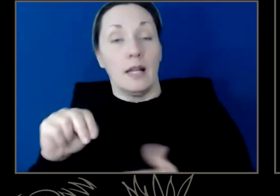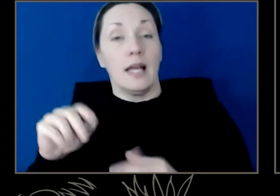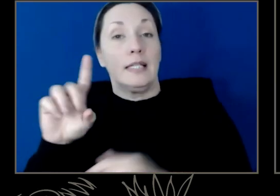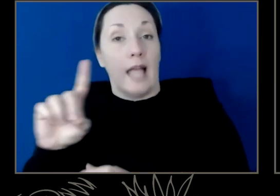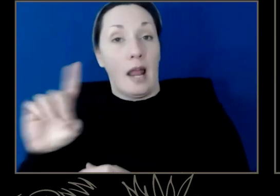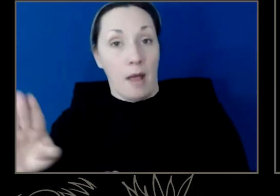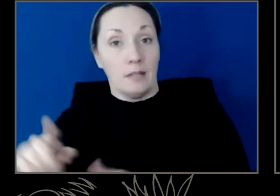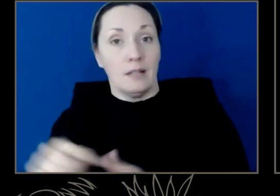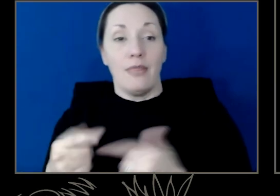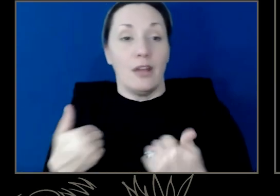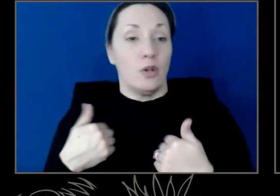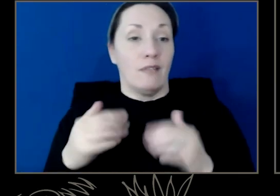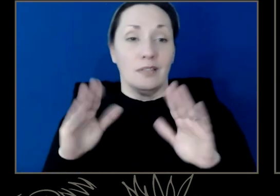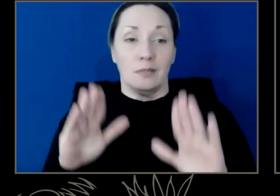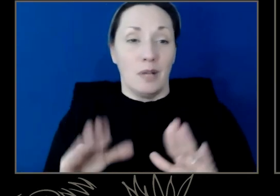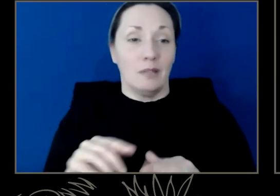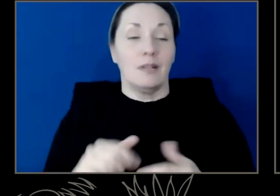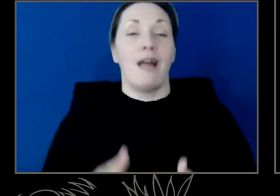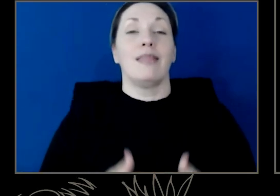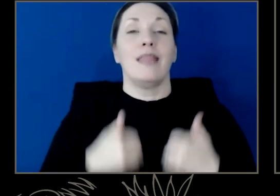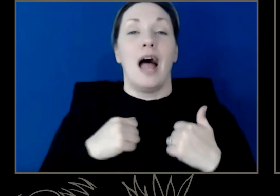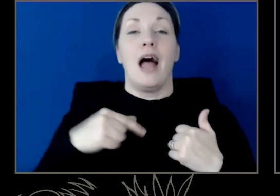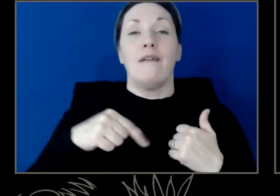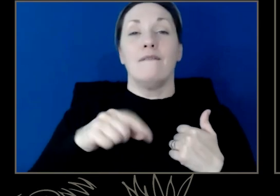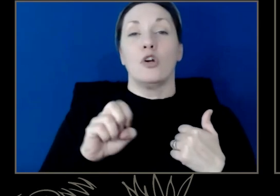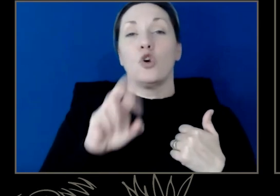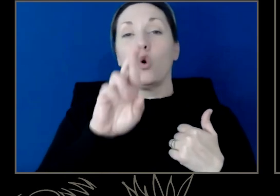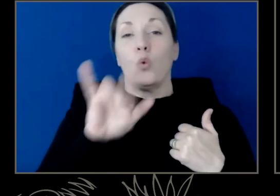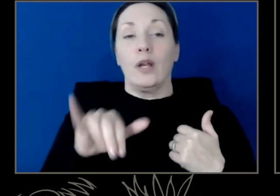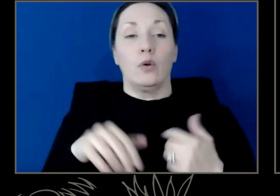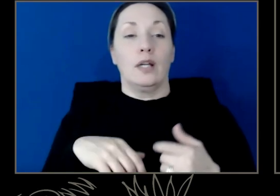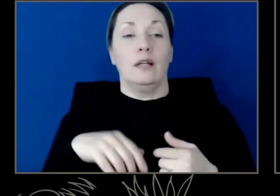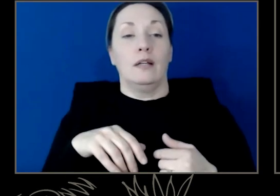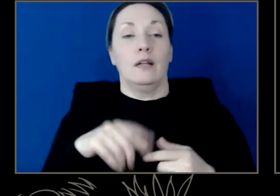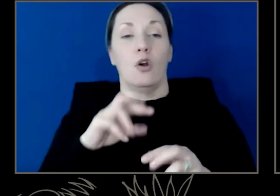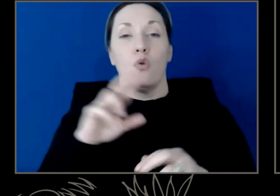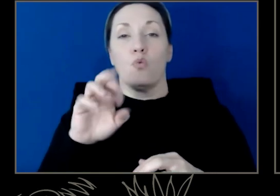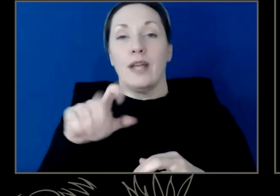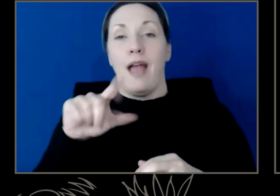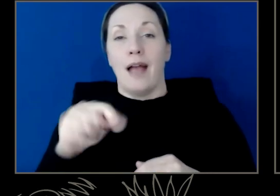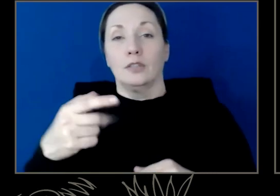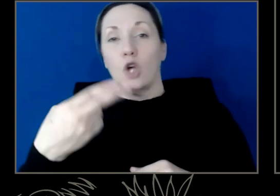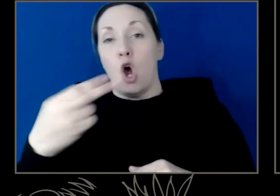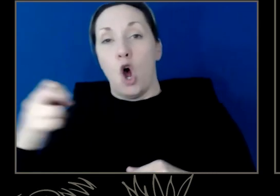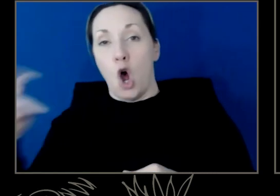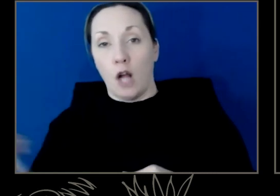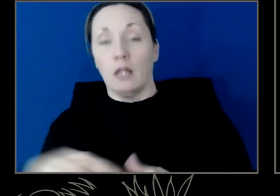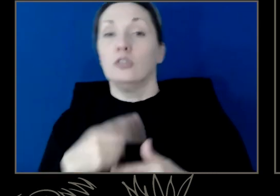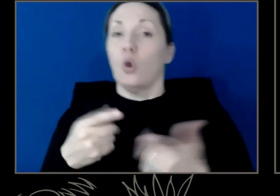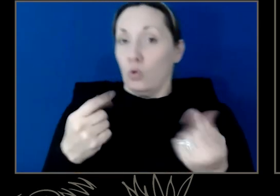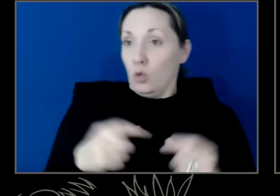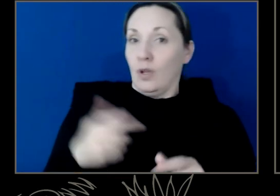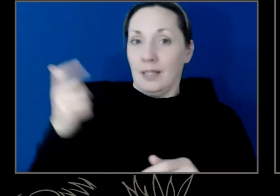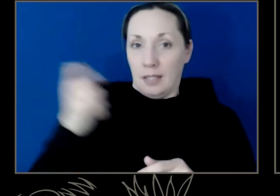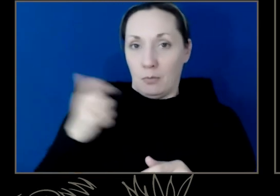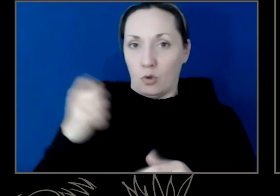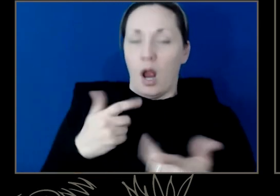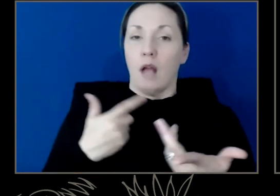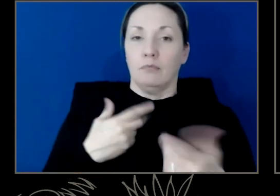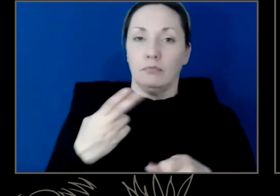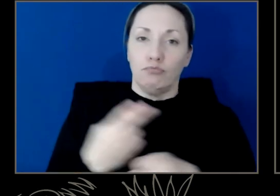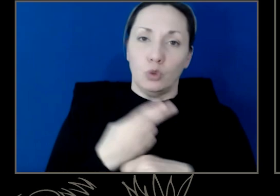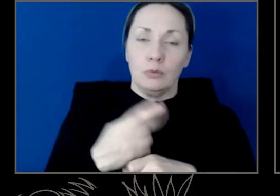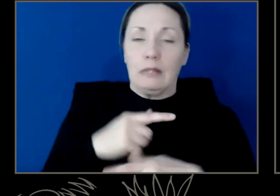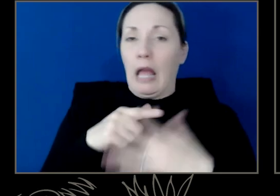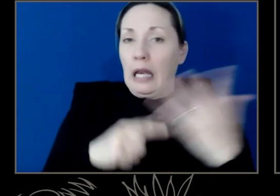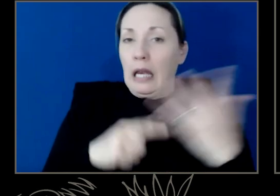this amazing use live query React hook. So in your React components, you can subscribe to the output of any